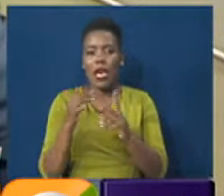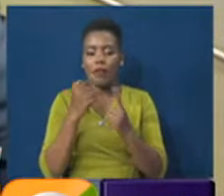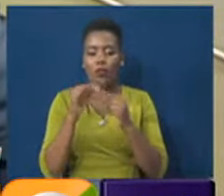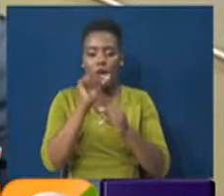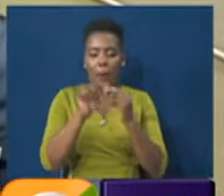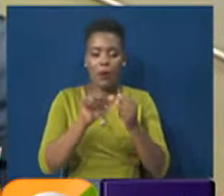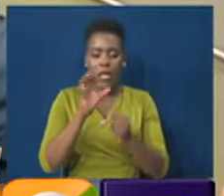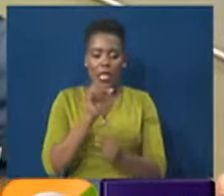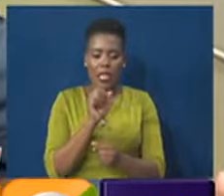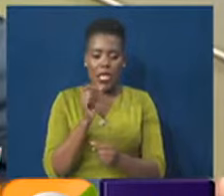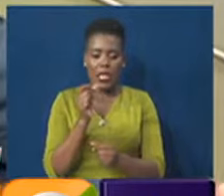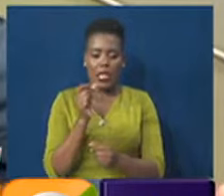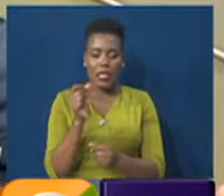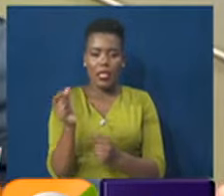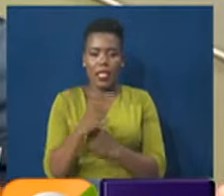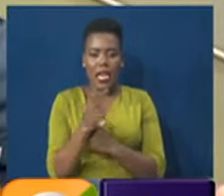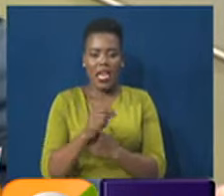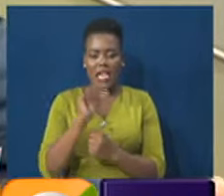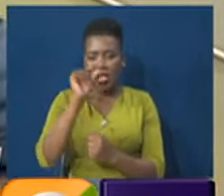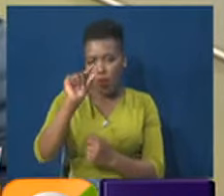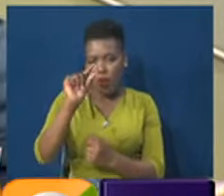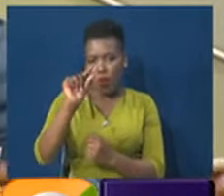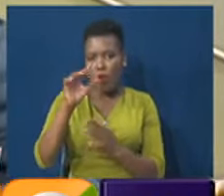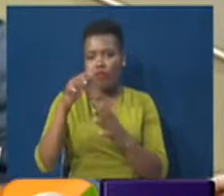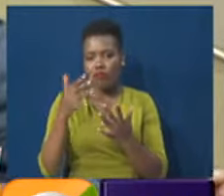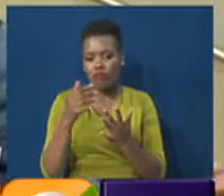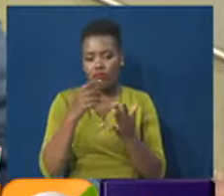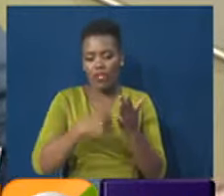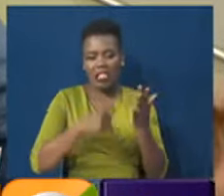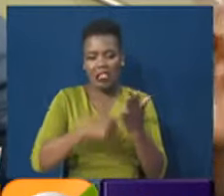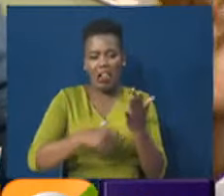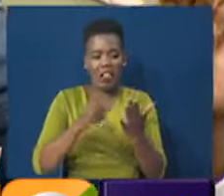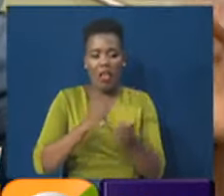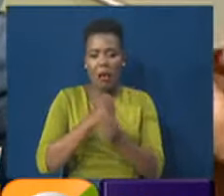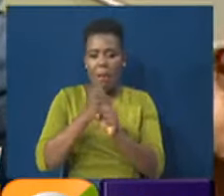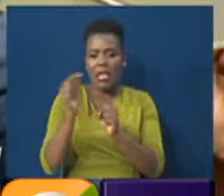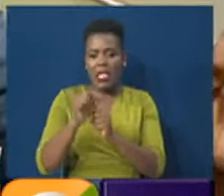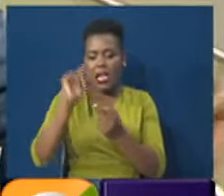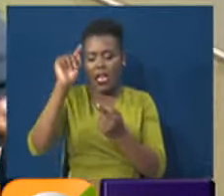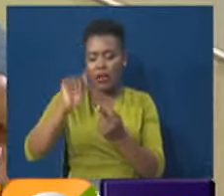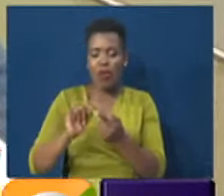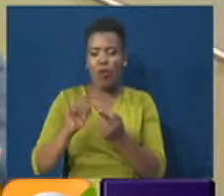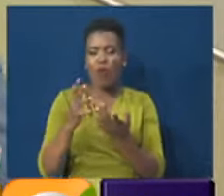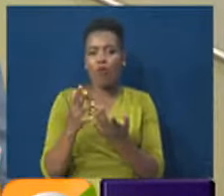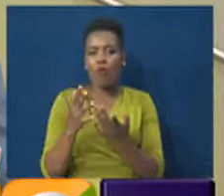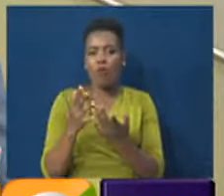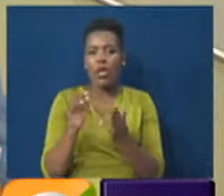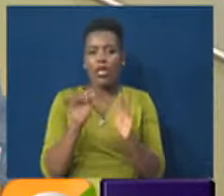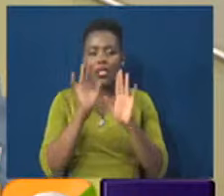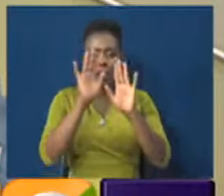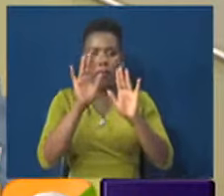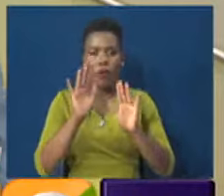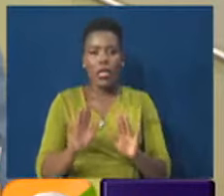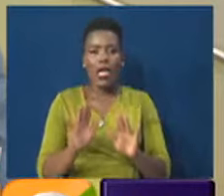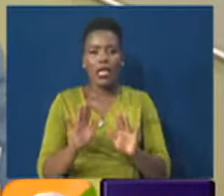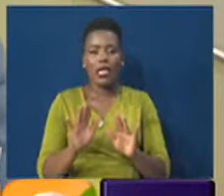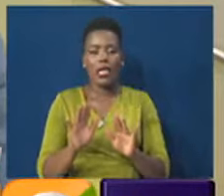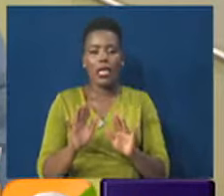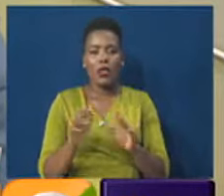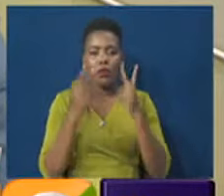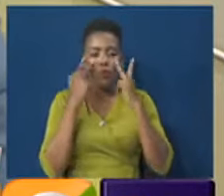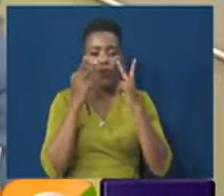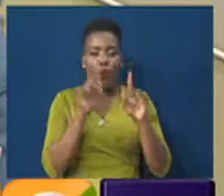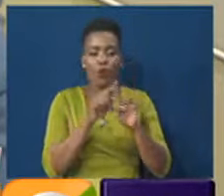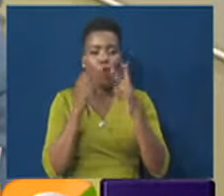squeezed disposable incomes in terms of taxation and especially pay, thank you, it is important, Ayub, to also look